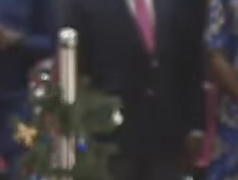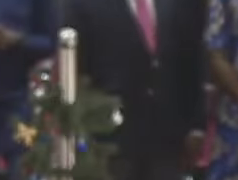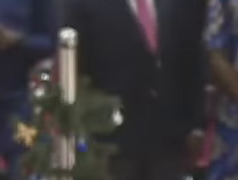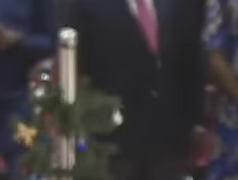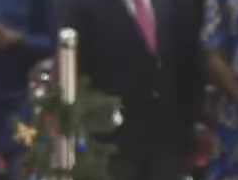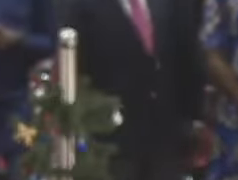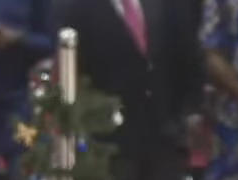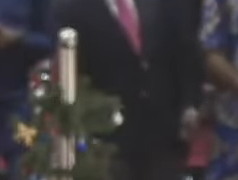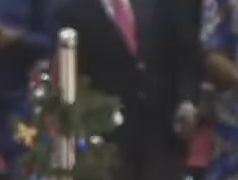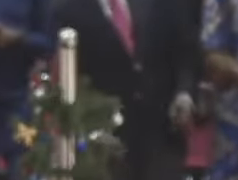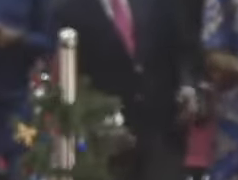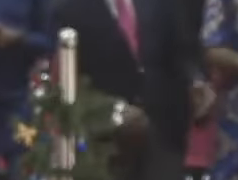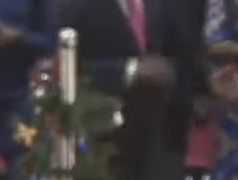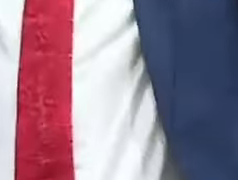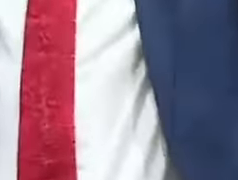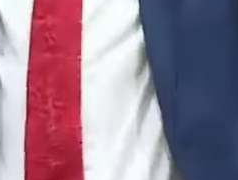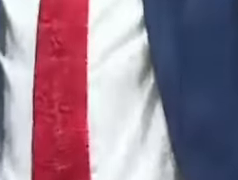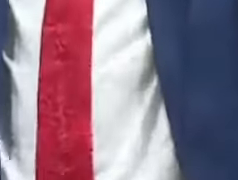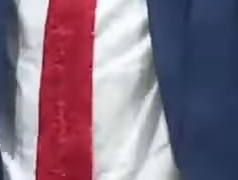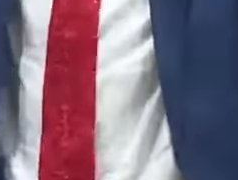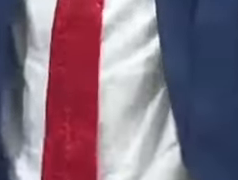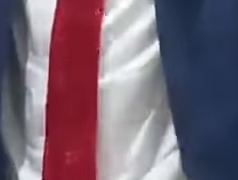your hallelujah.